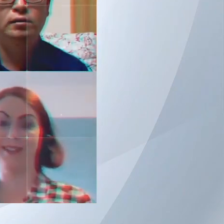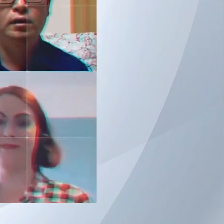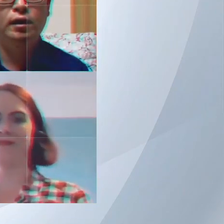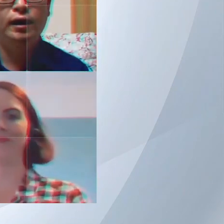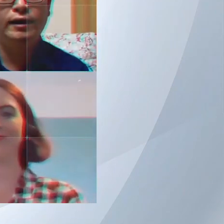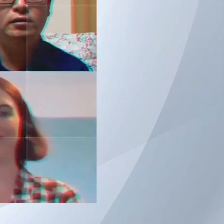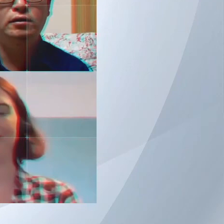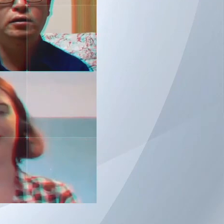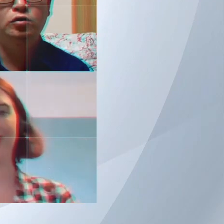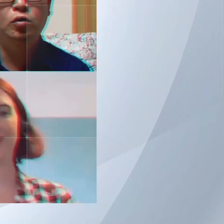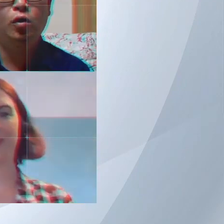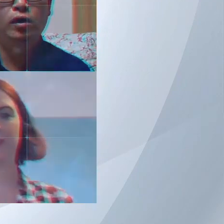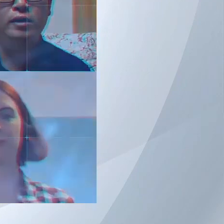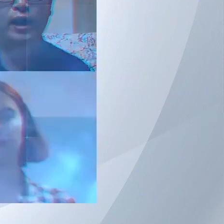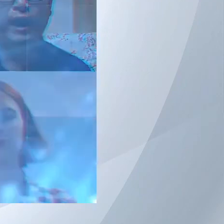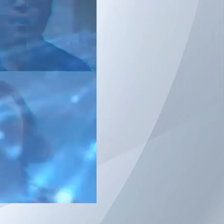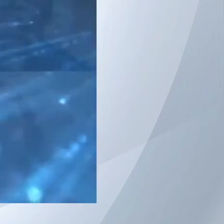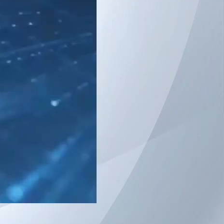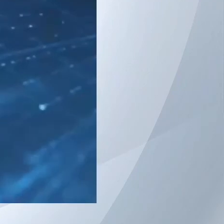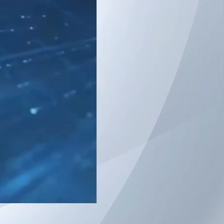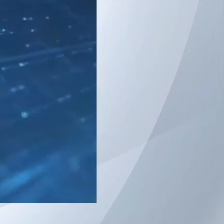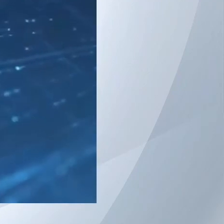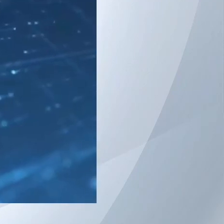Coast, Australia.